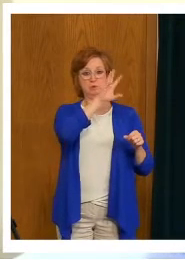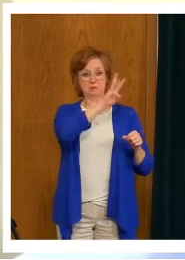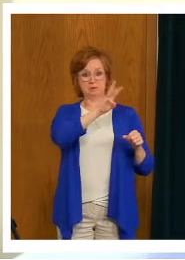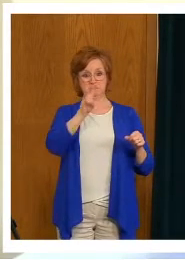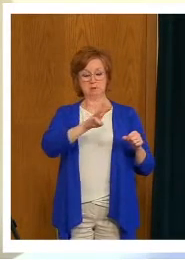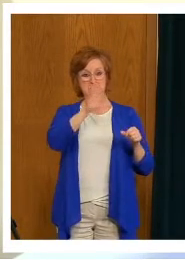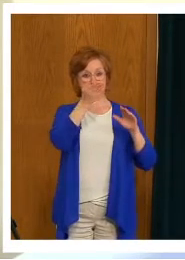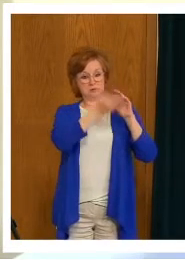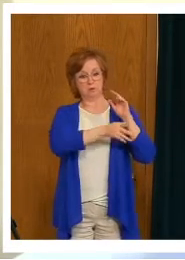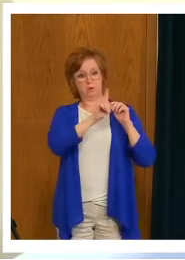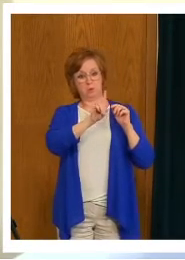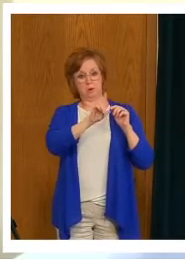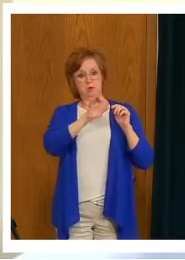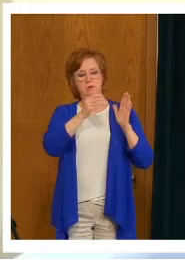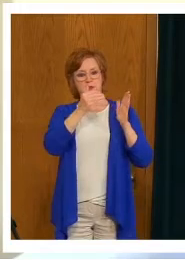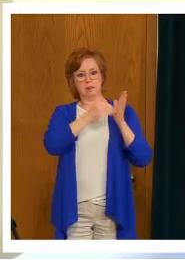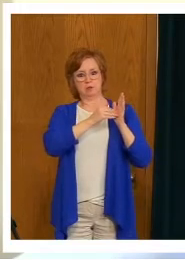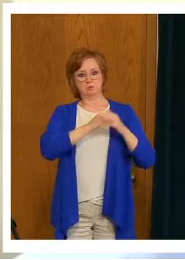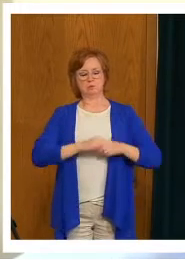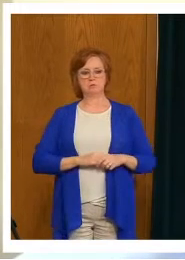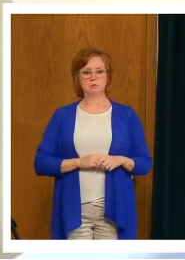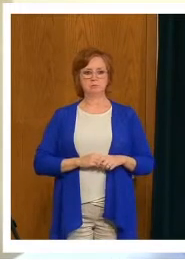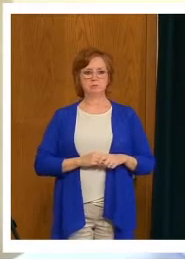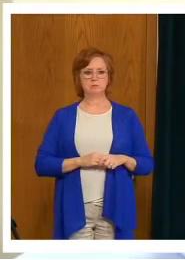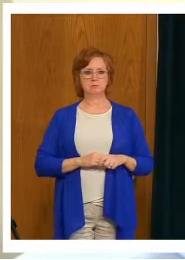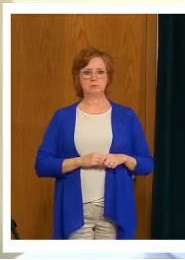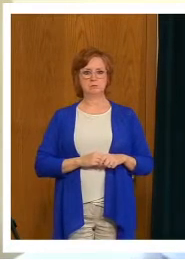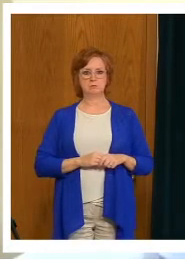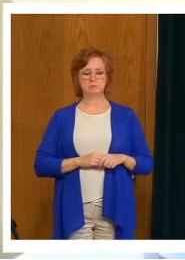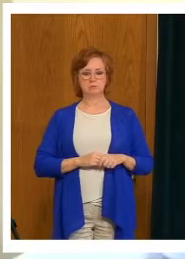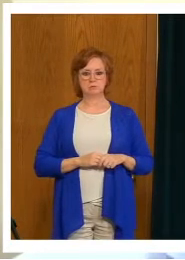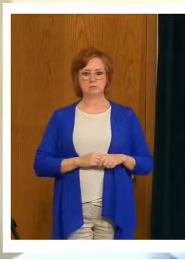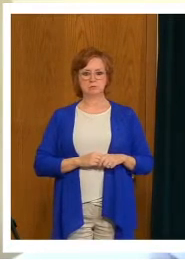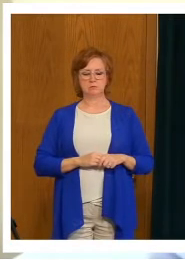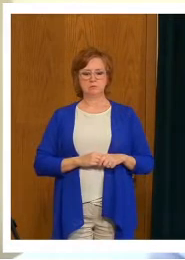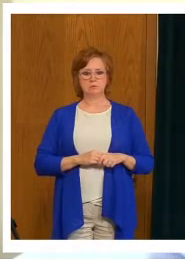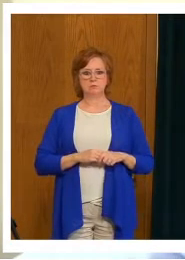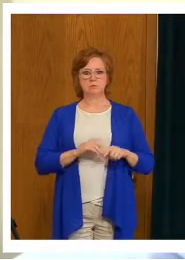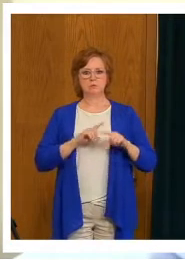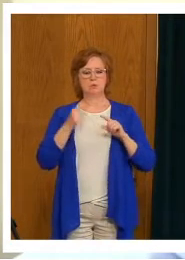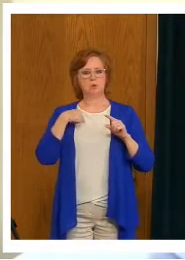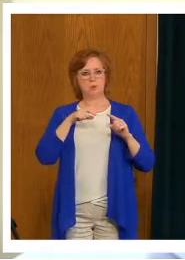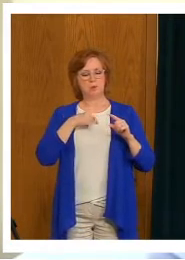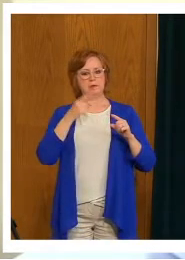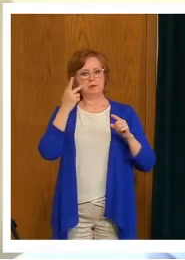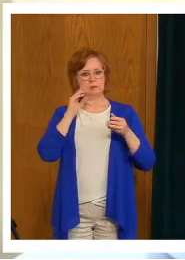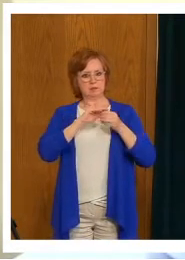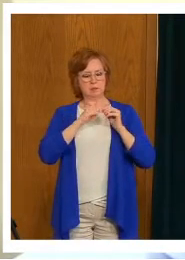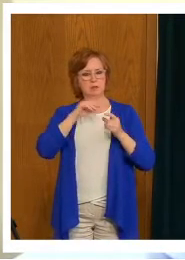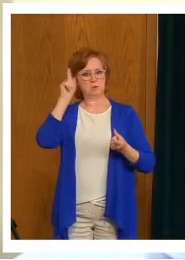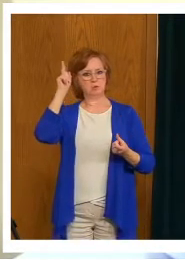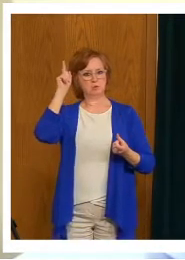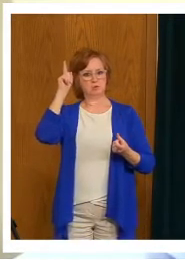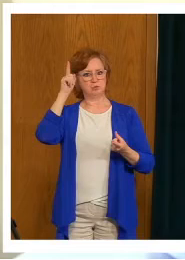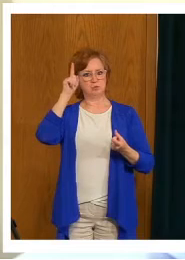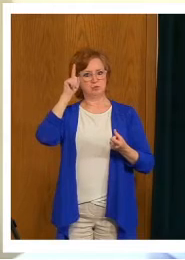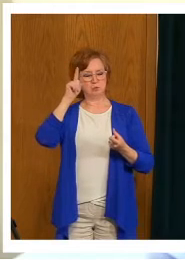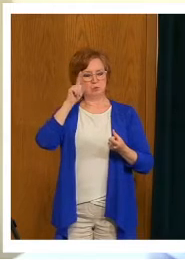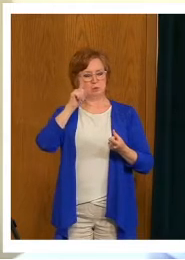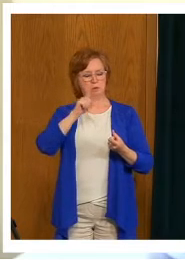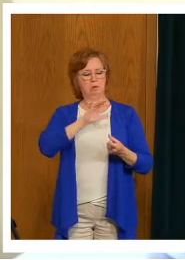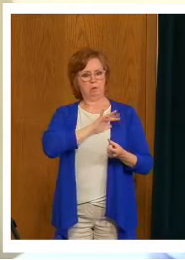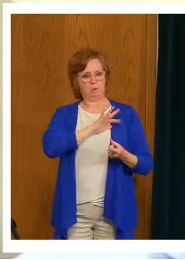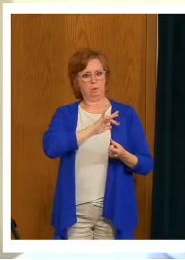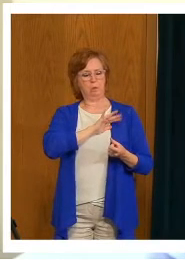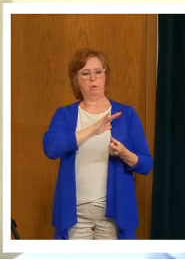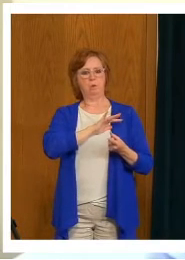have to remember that even as our numbers come down, even as we get vaccinated, we need to continue to get tested to make sure